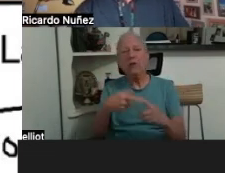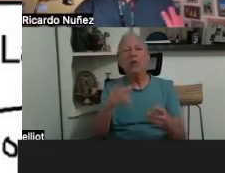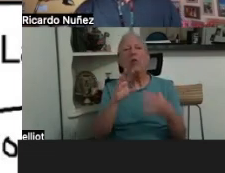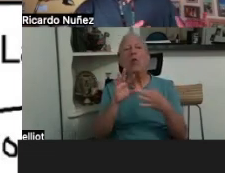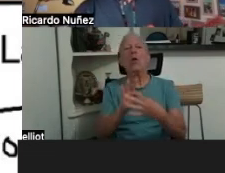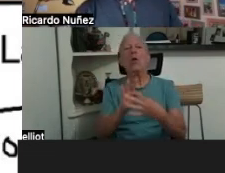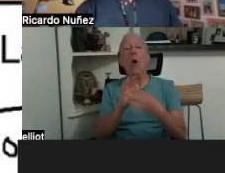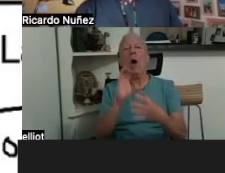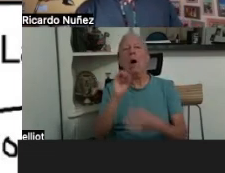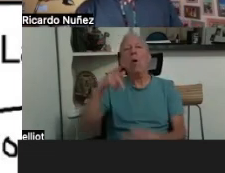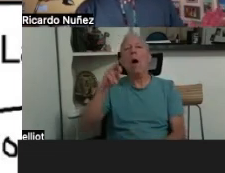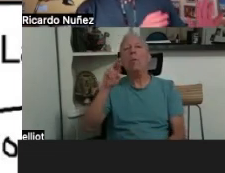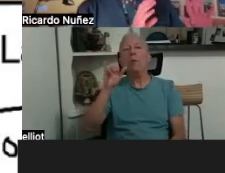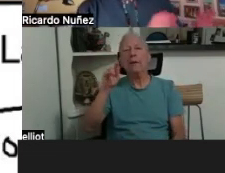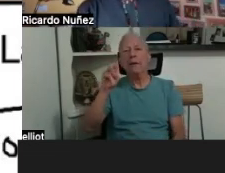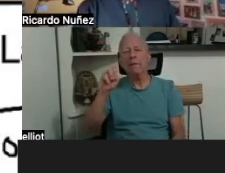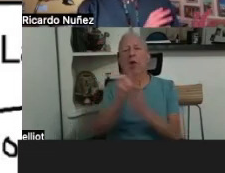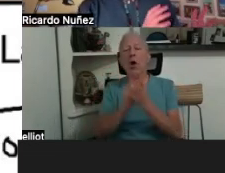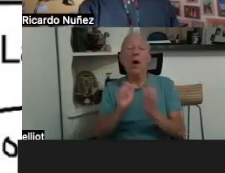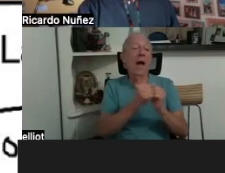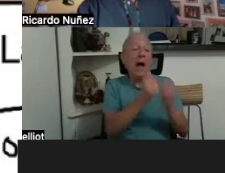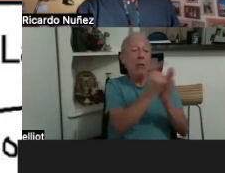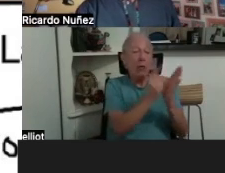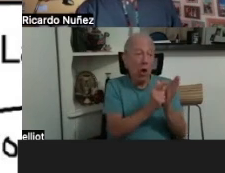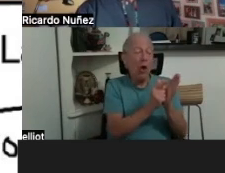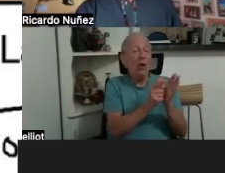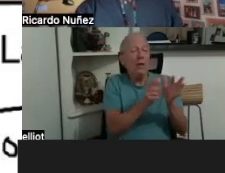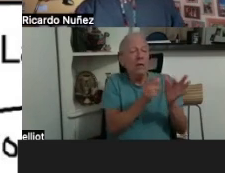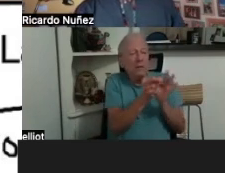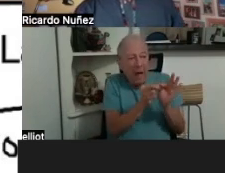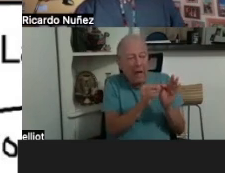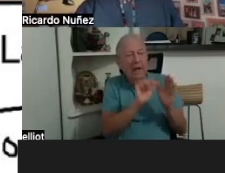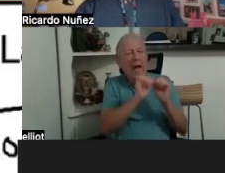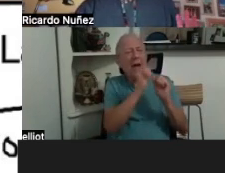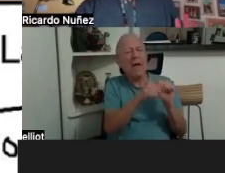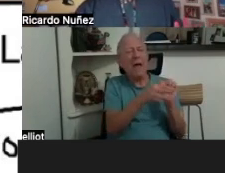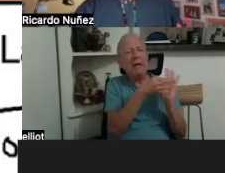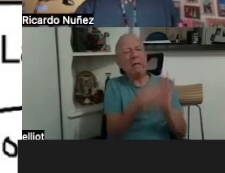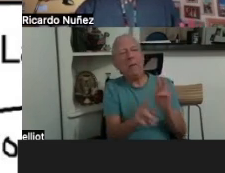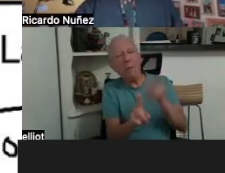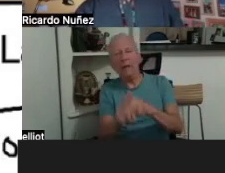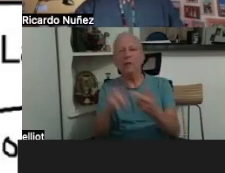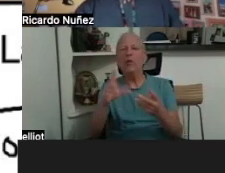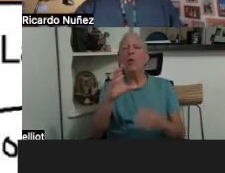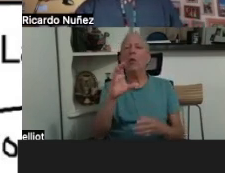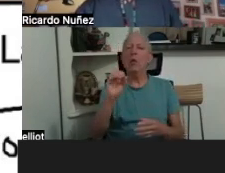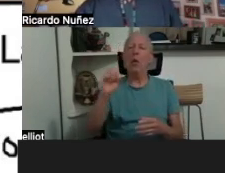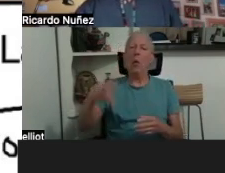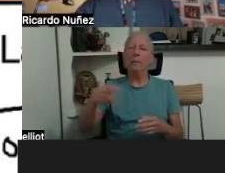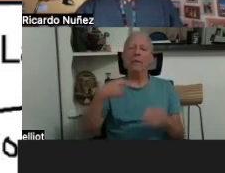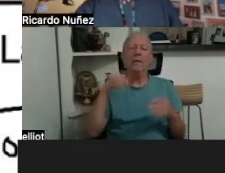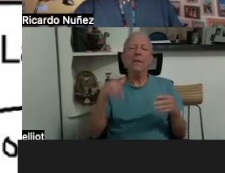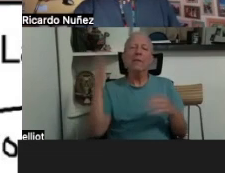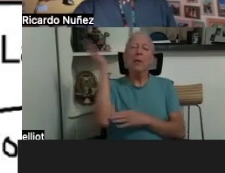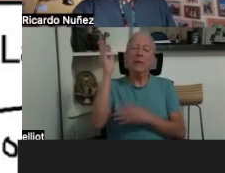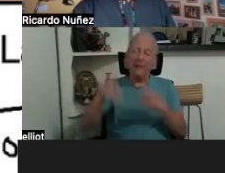really how the law is defined and applies to cooperatives. So, this is a presentation all about cooperatives